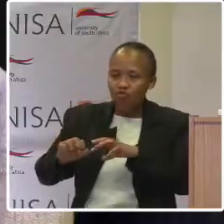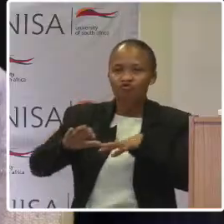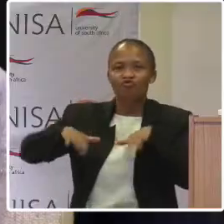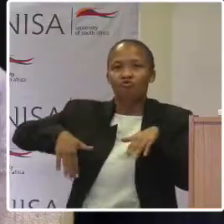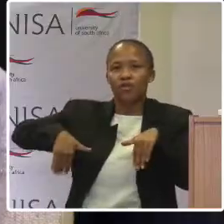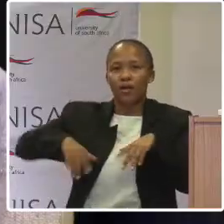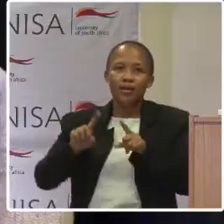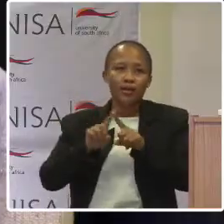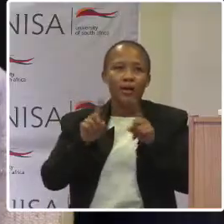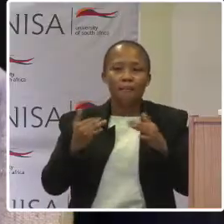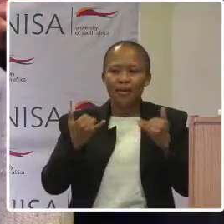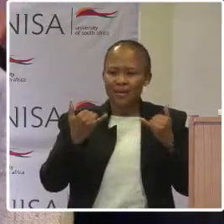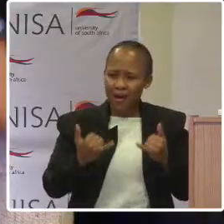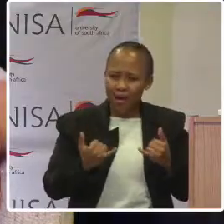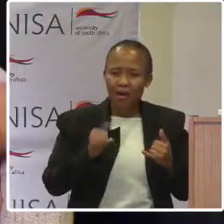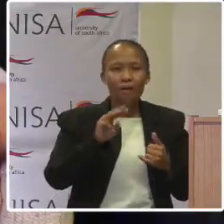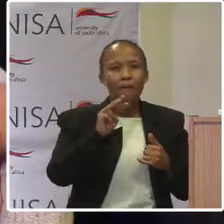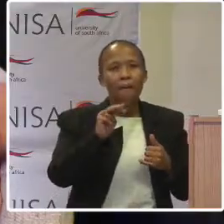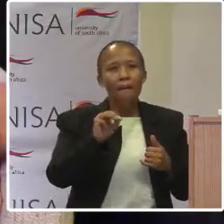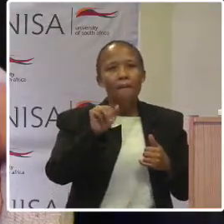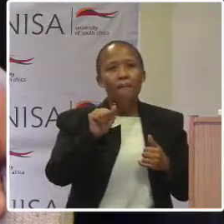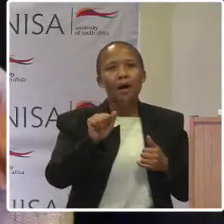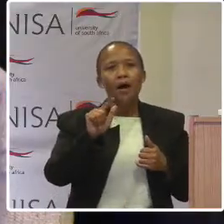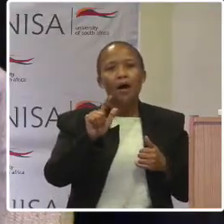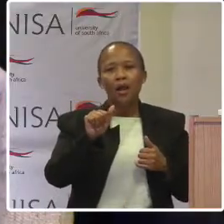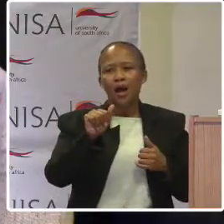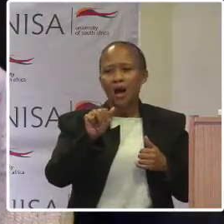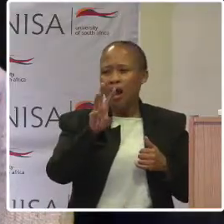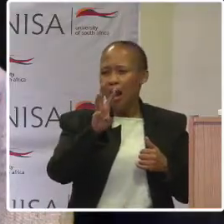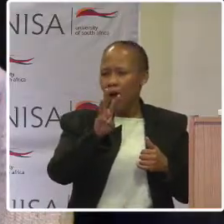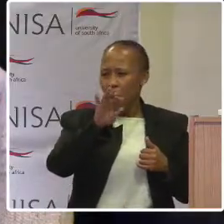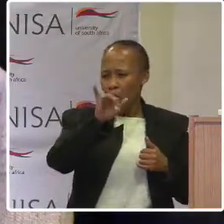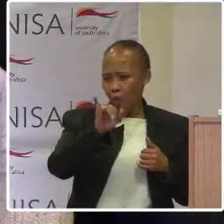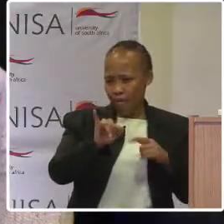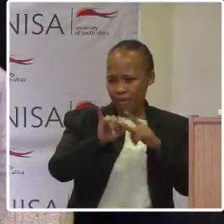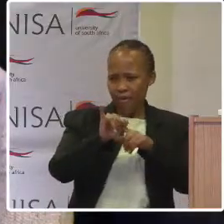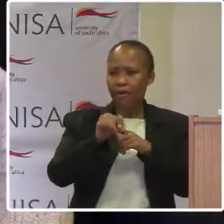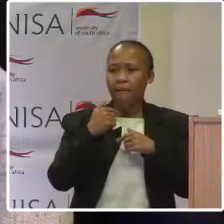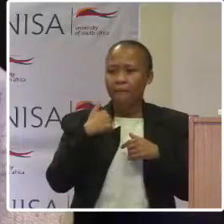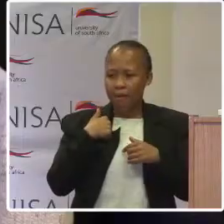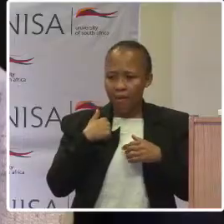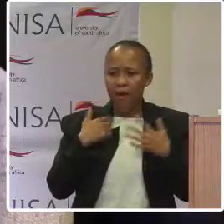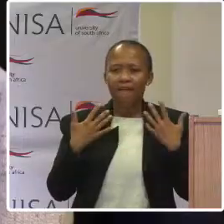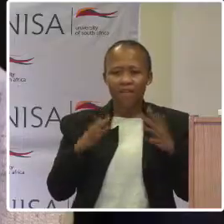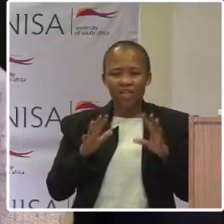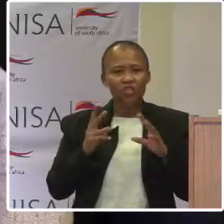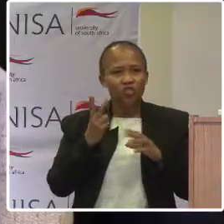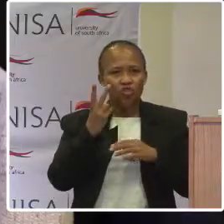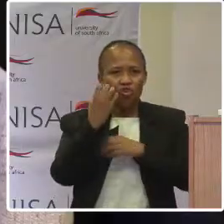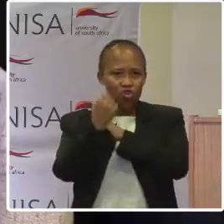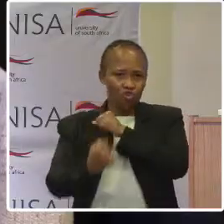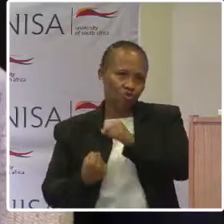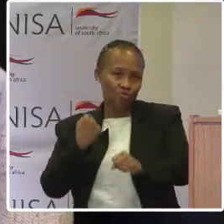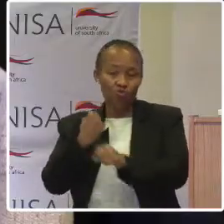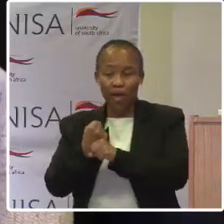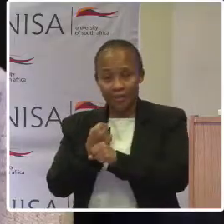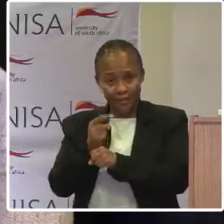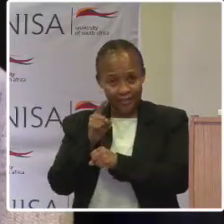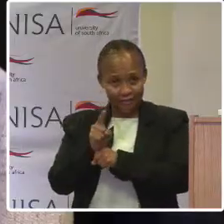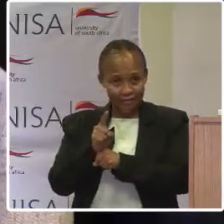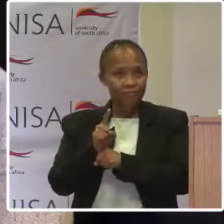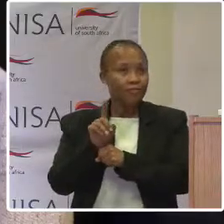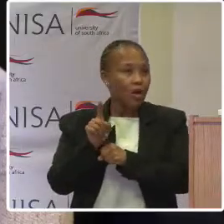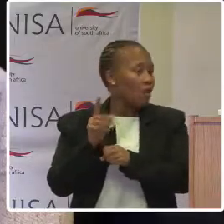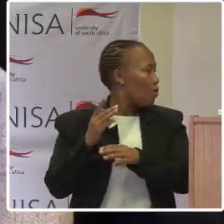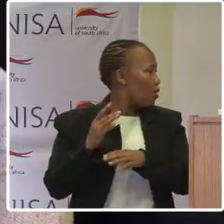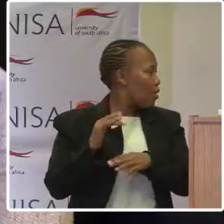like Malawi, for instance, I worked in Malawi for 2 years. Malawi's got the main airport in the capital city,